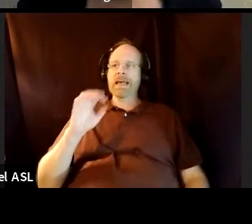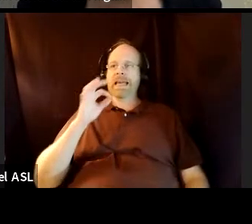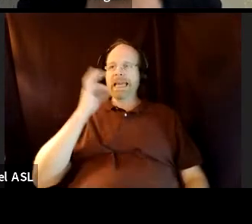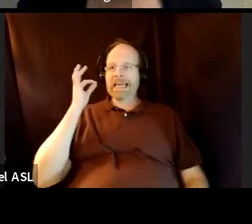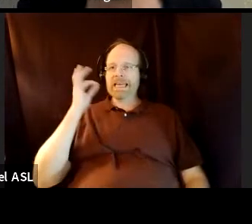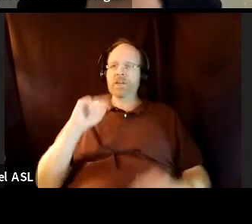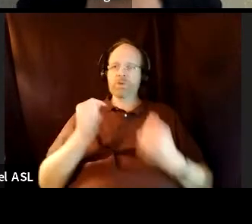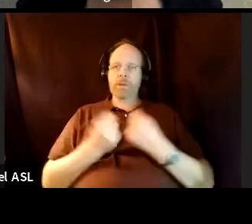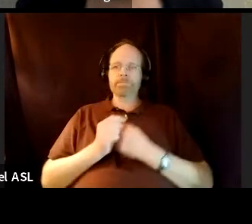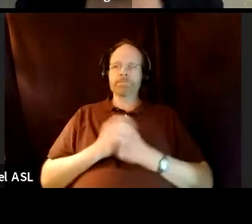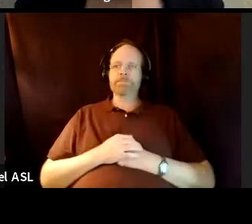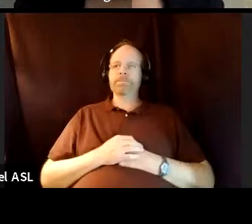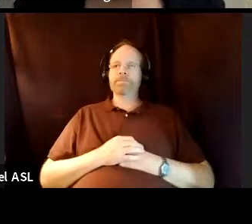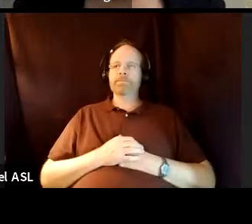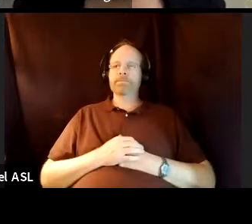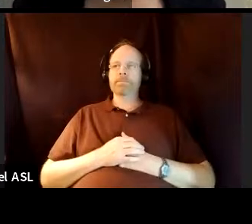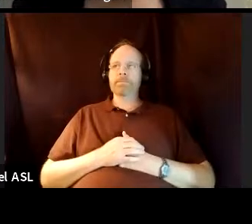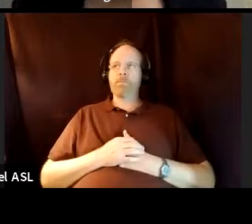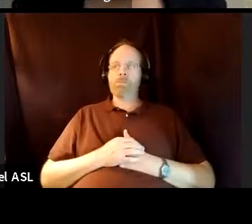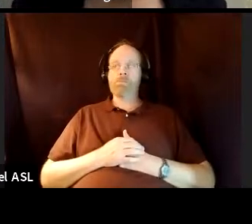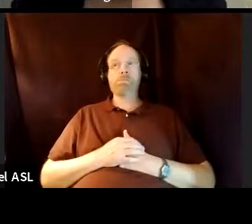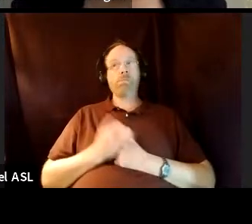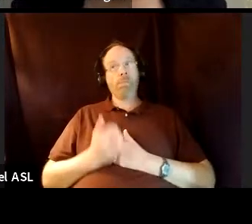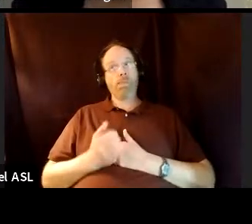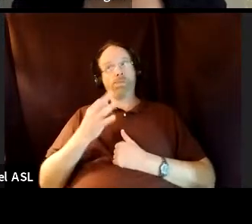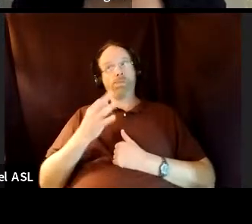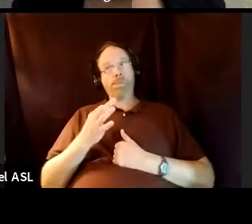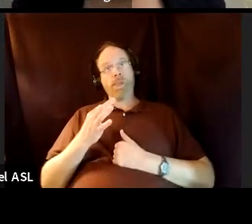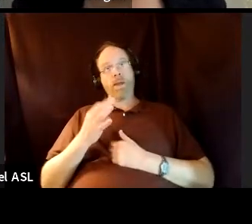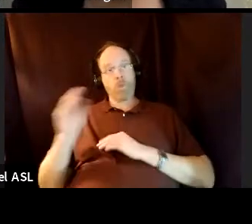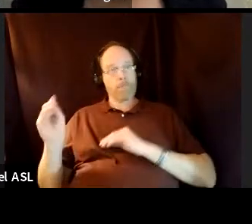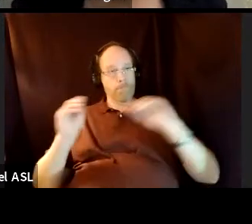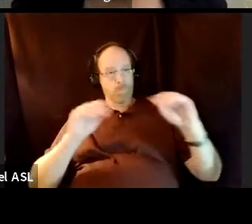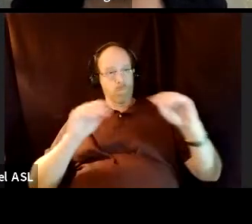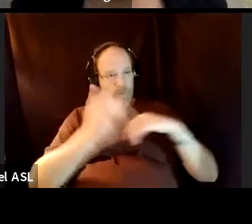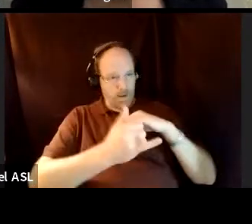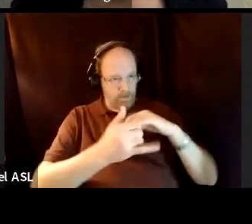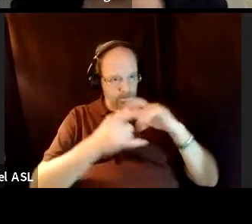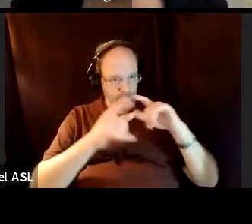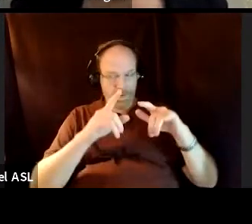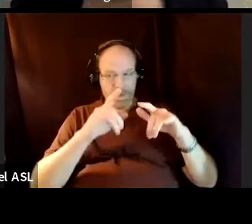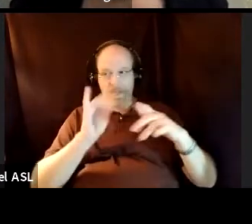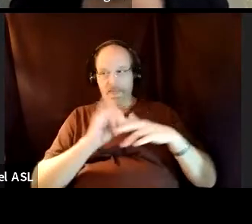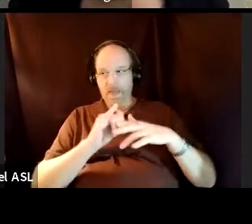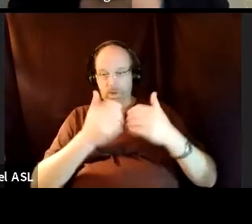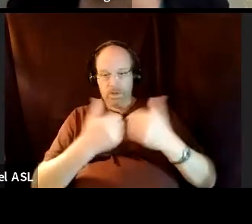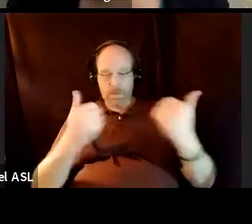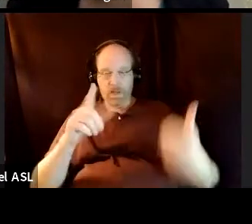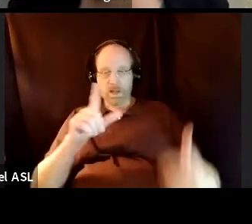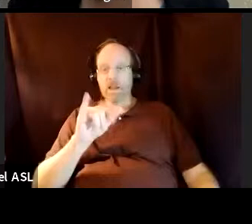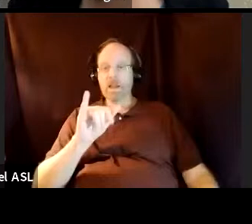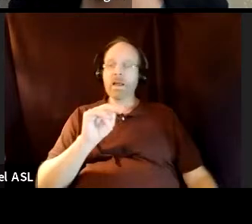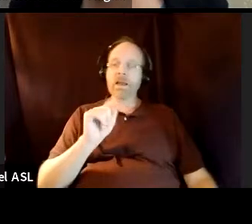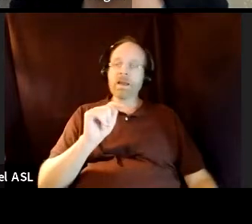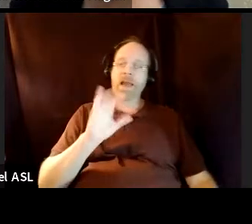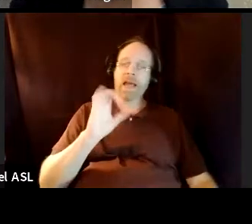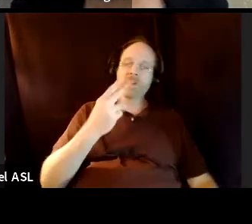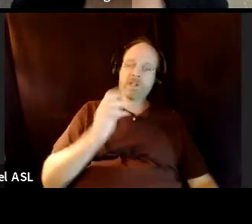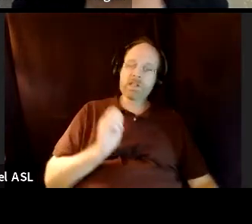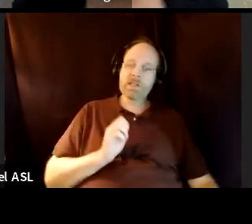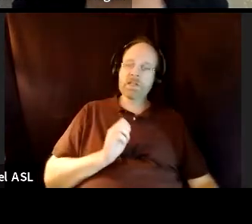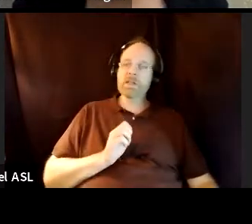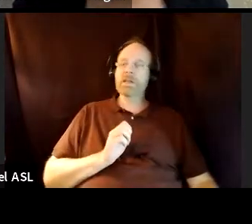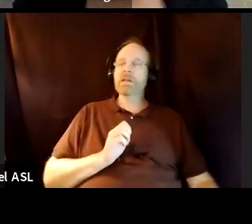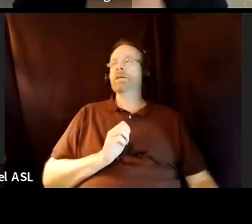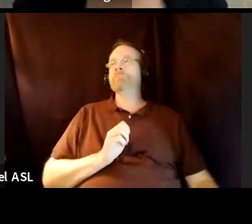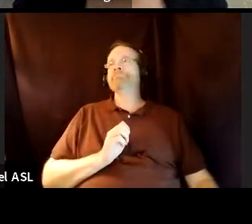Now, if you move those counties over, that's going to split Wenatchee. And Wenatchee